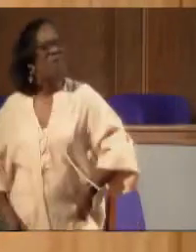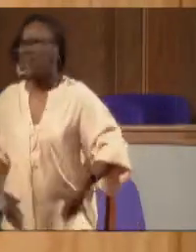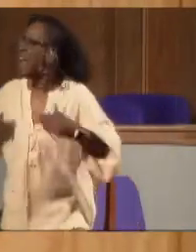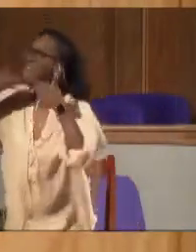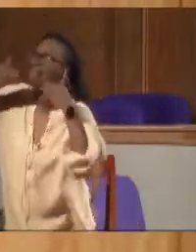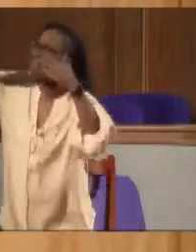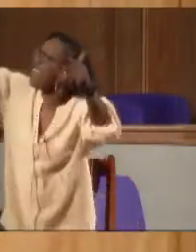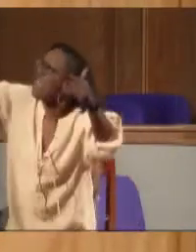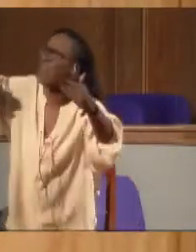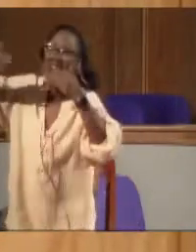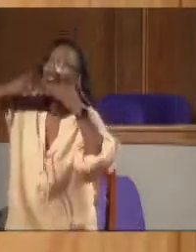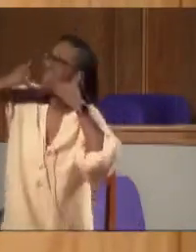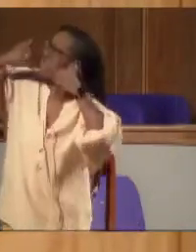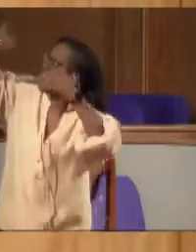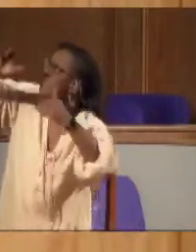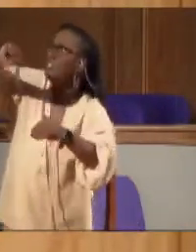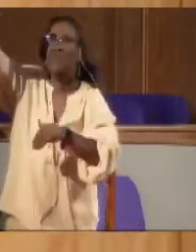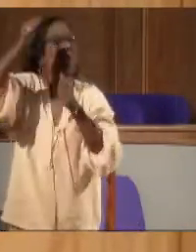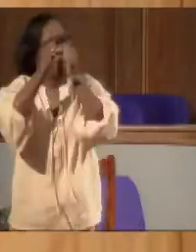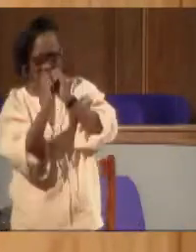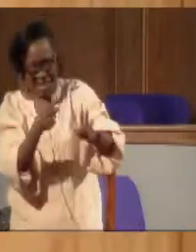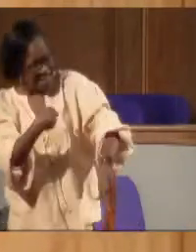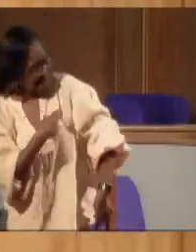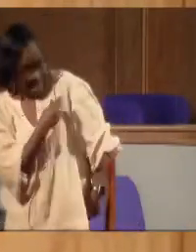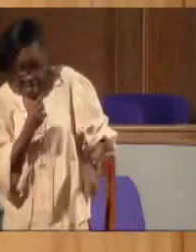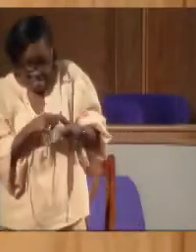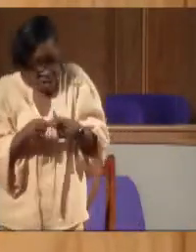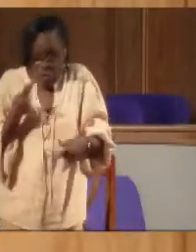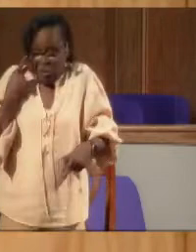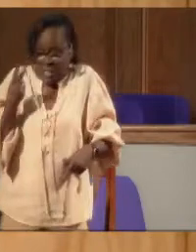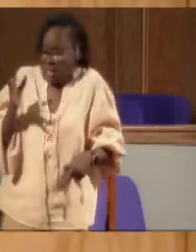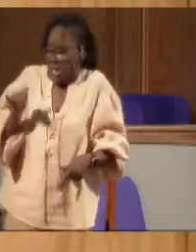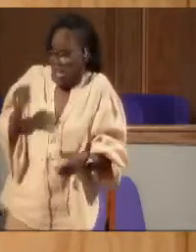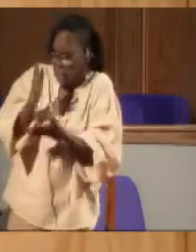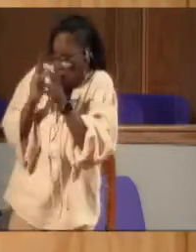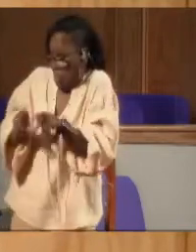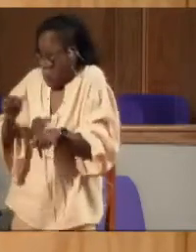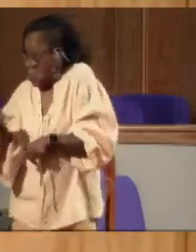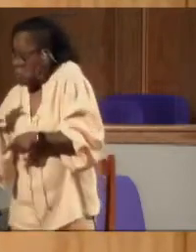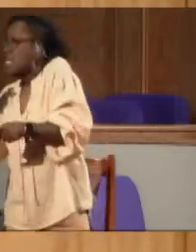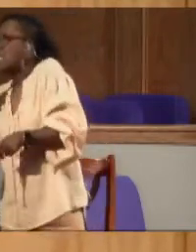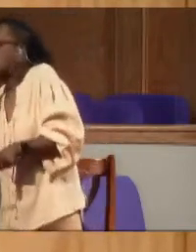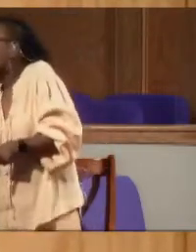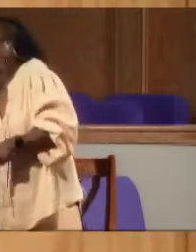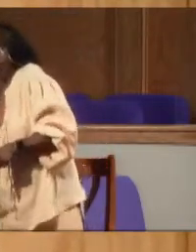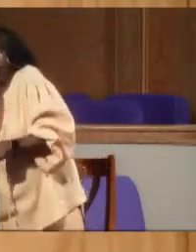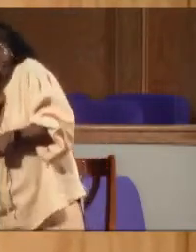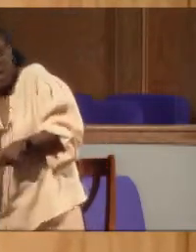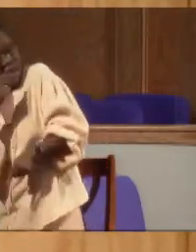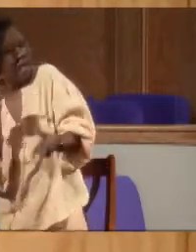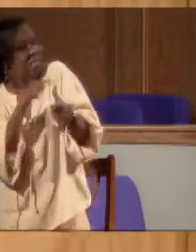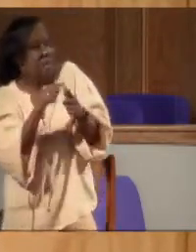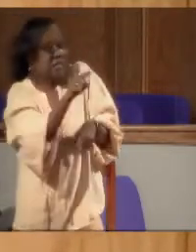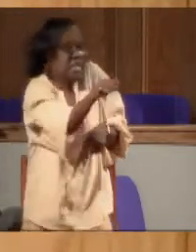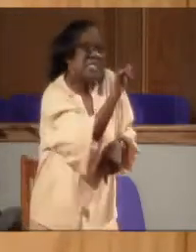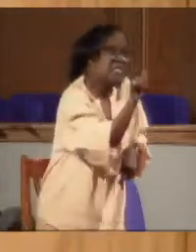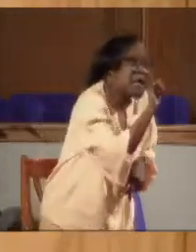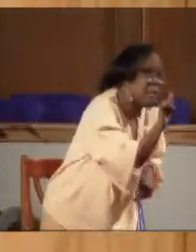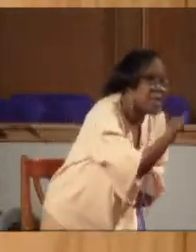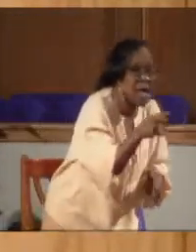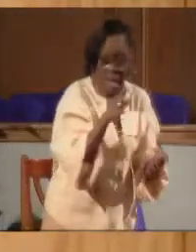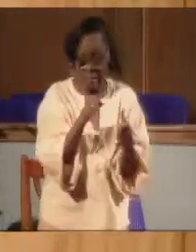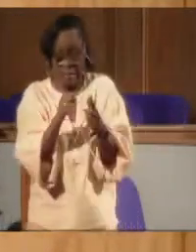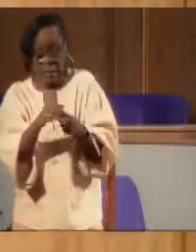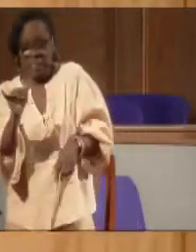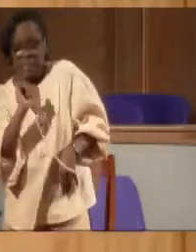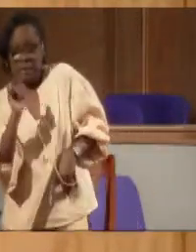you that you bless me. And then you see that somebody else says the same thing, and somebody else says the same thing, and somebody else says the same